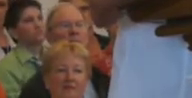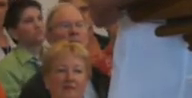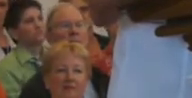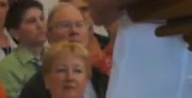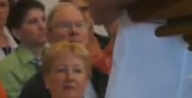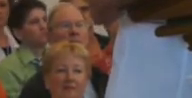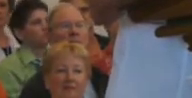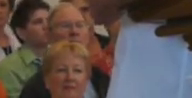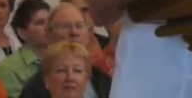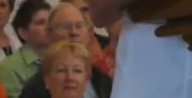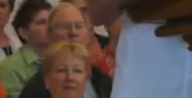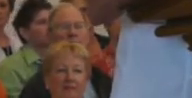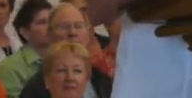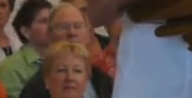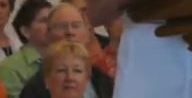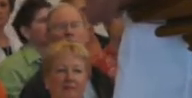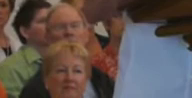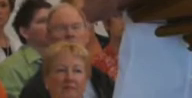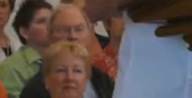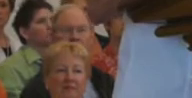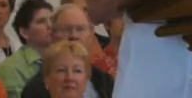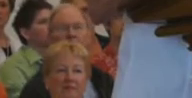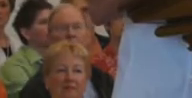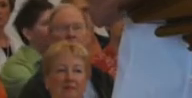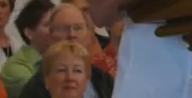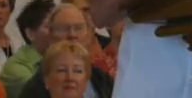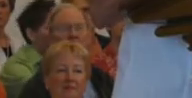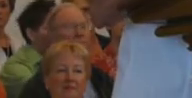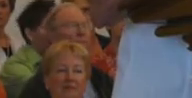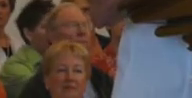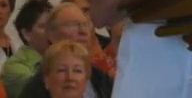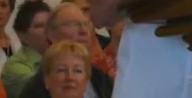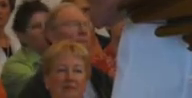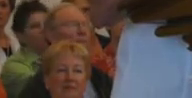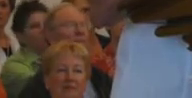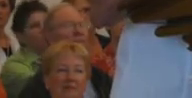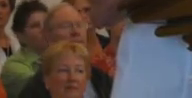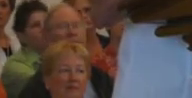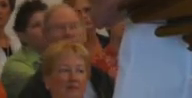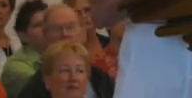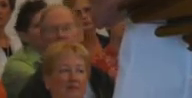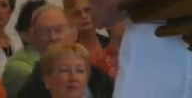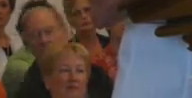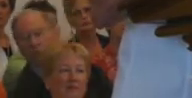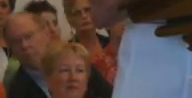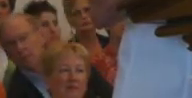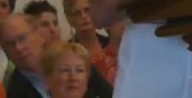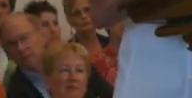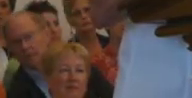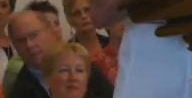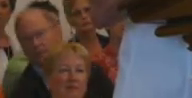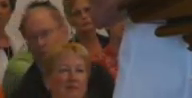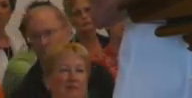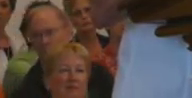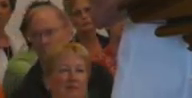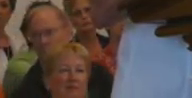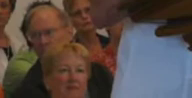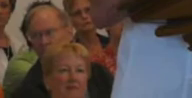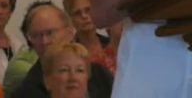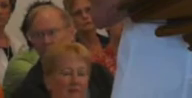forget that you'll be getting a second ballot as well. So look at both of them, think about the issues before you vote those 2